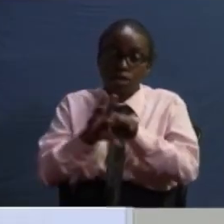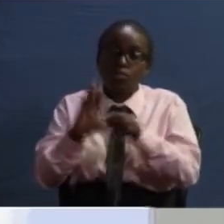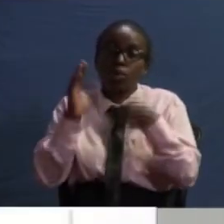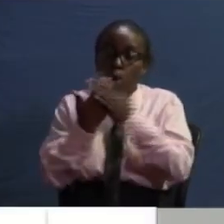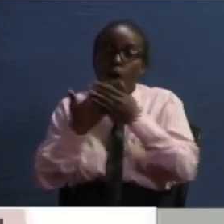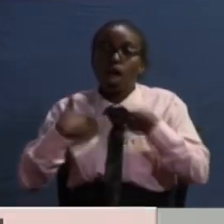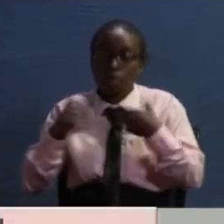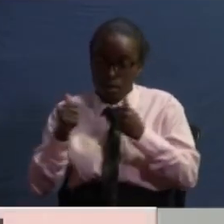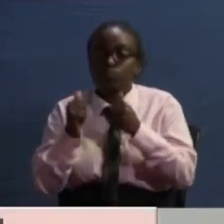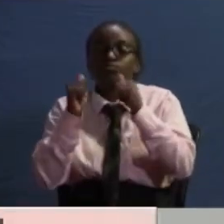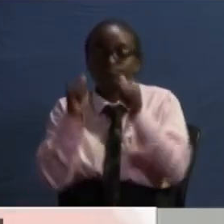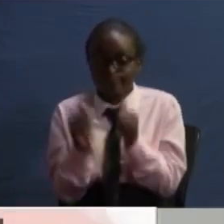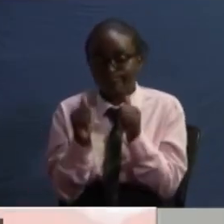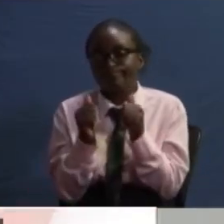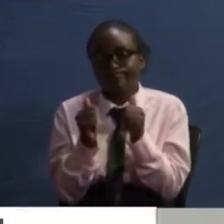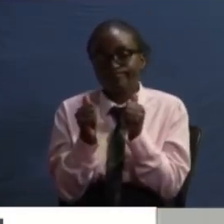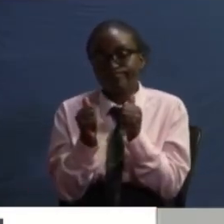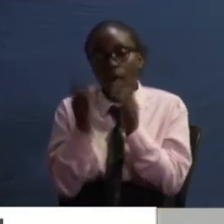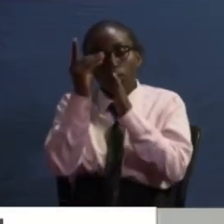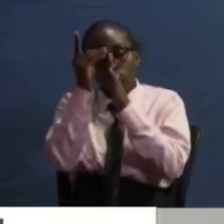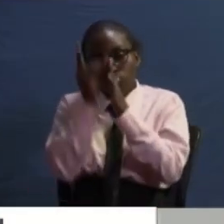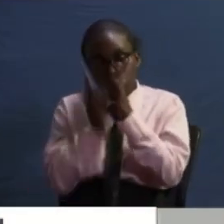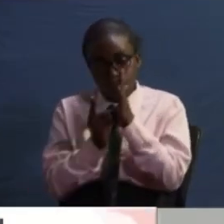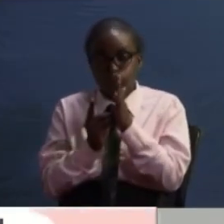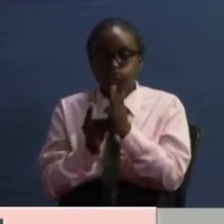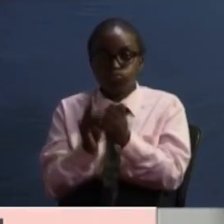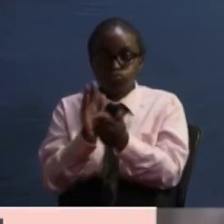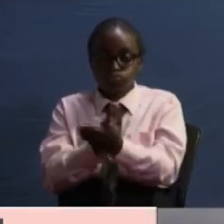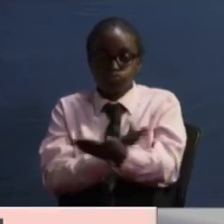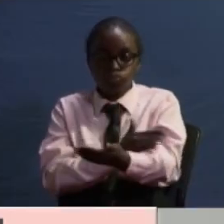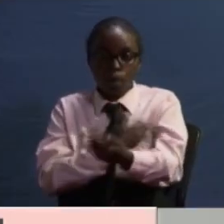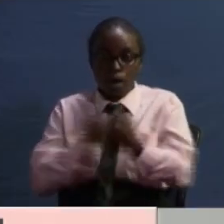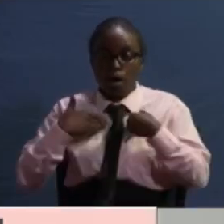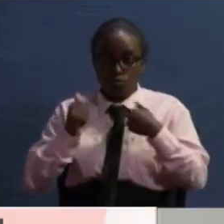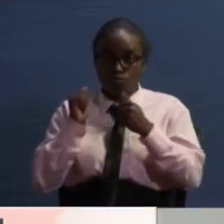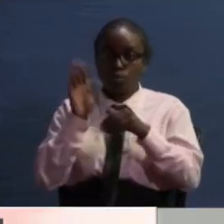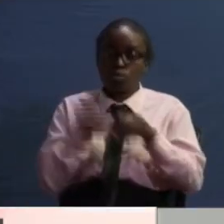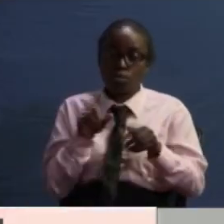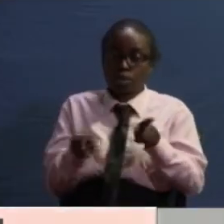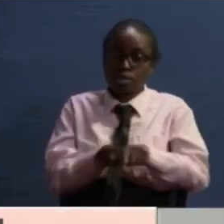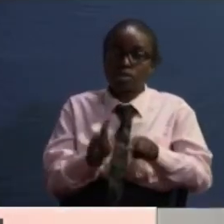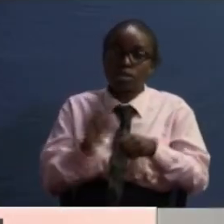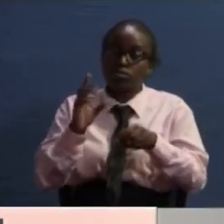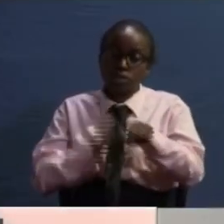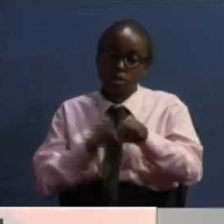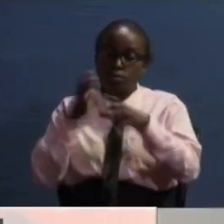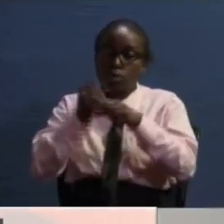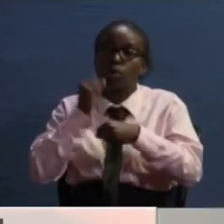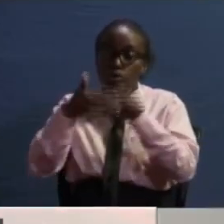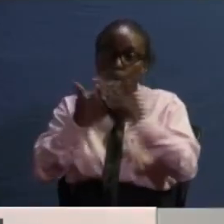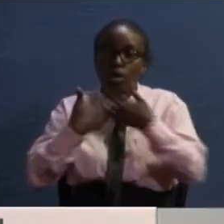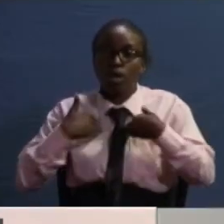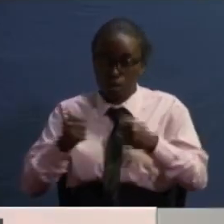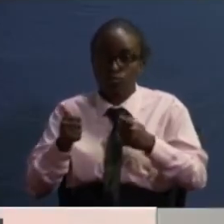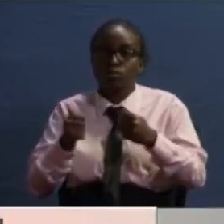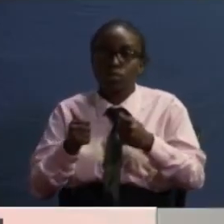revealed a decrease in the proportion of women holding those senior and executive positions. So